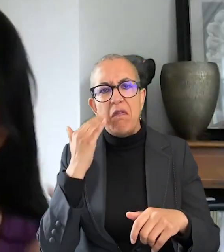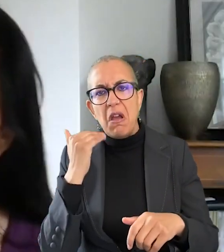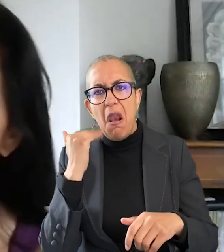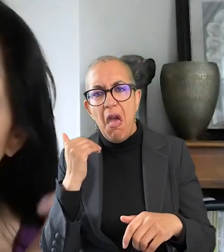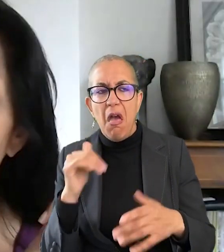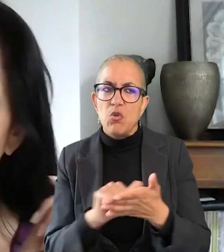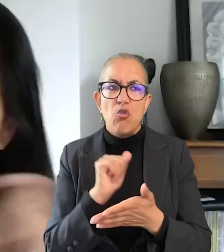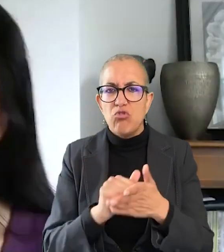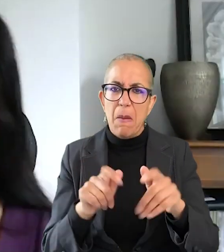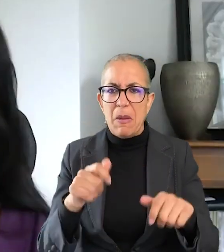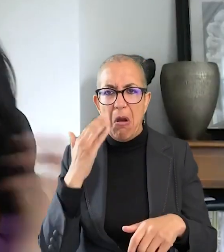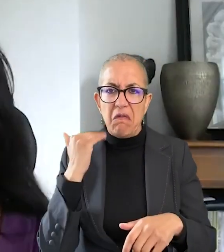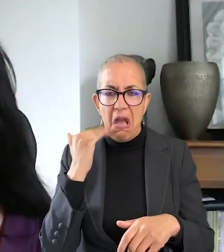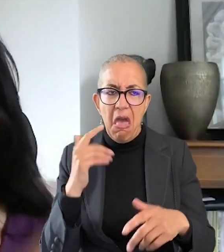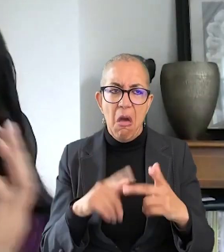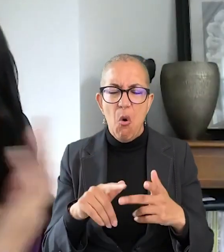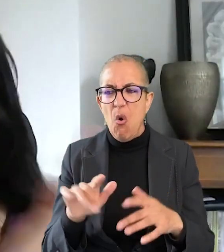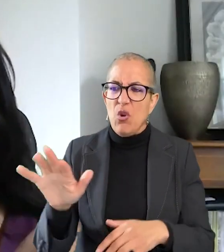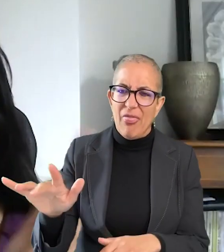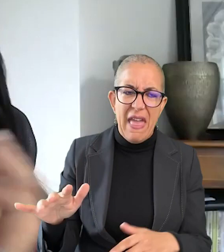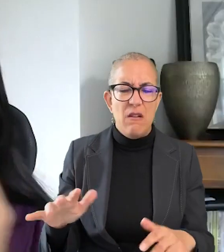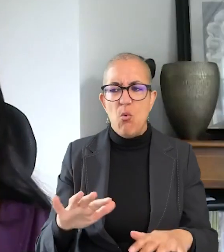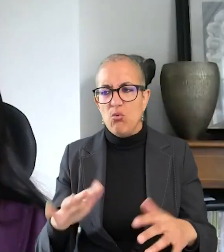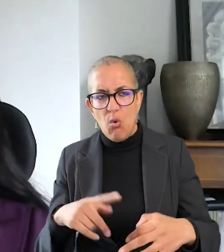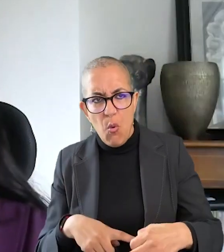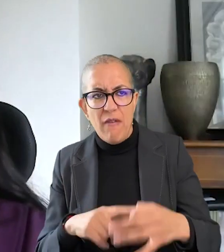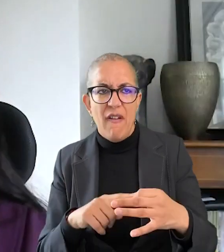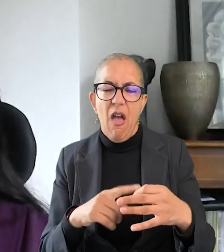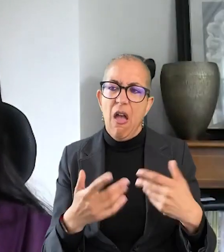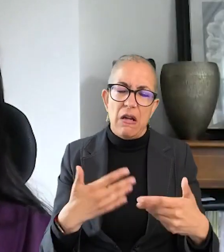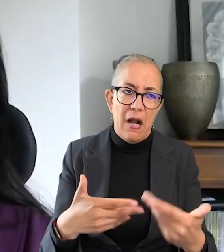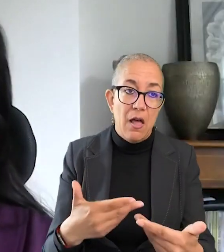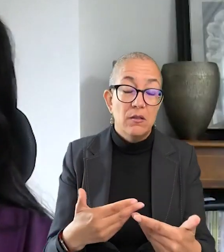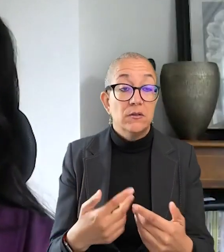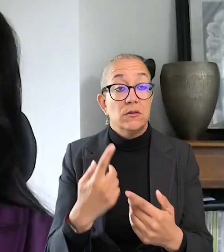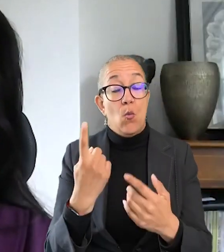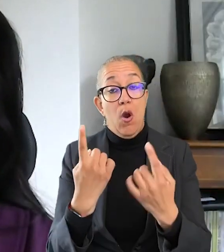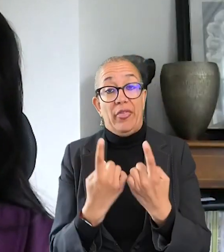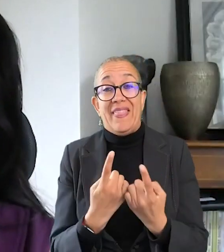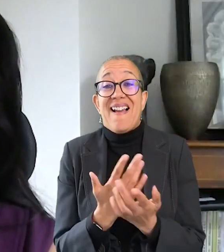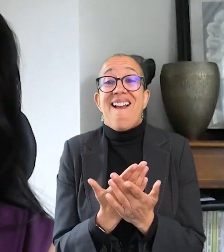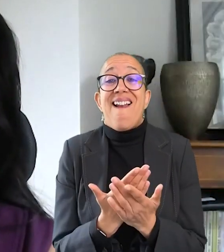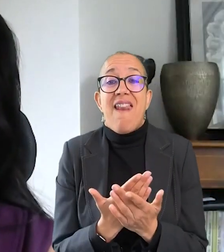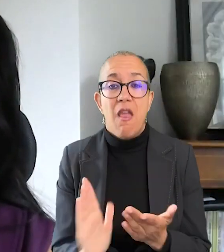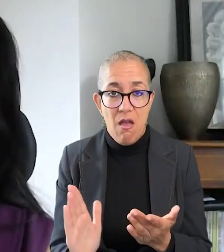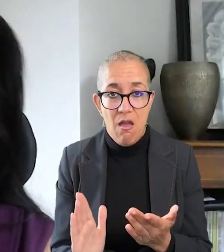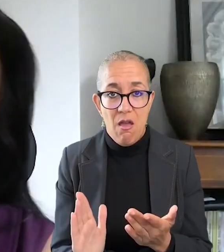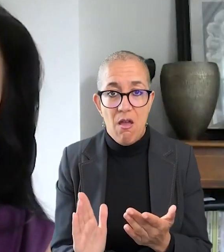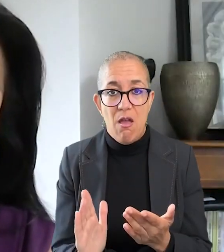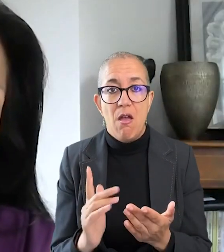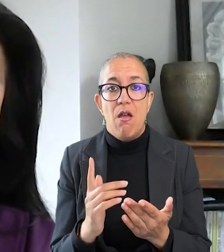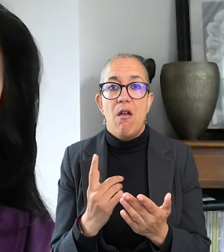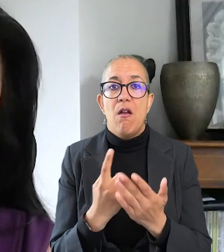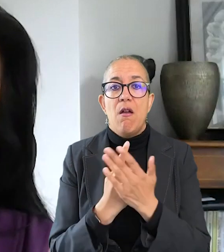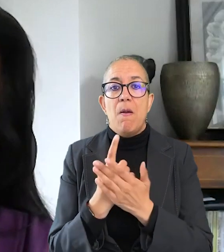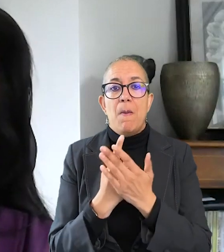just aren't the right people of colour, or they just aren't there, or they're not qualified. Yeah. And the one thing very clearly about the upper echelons